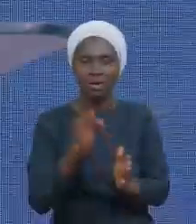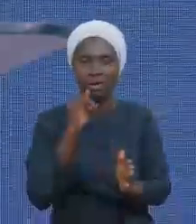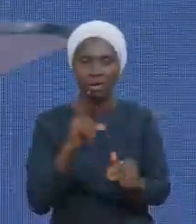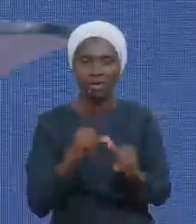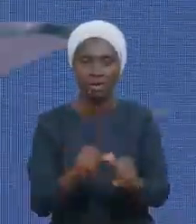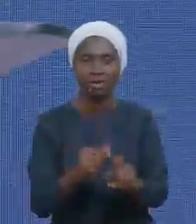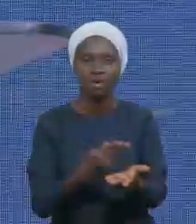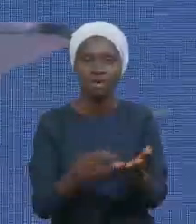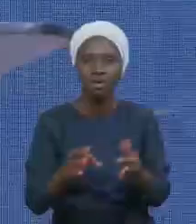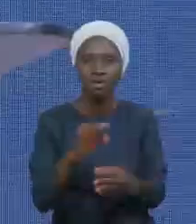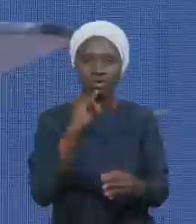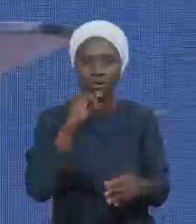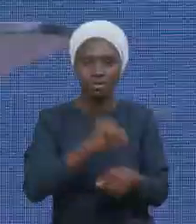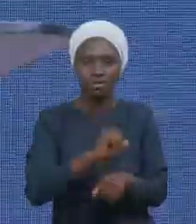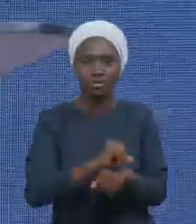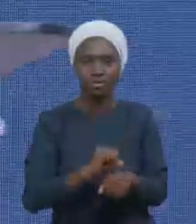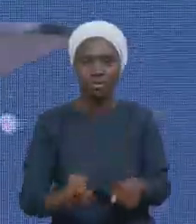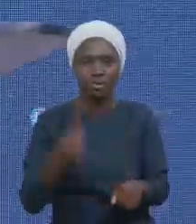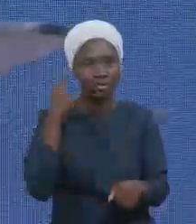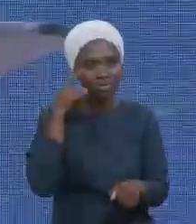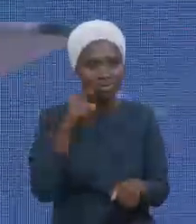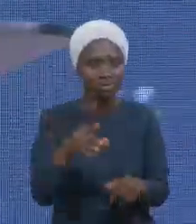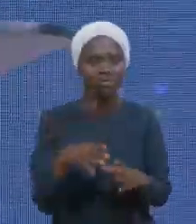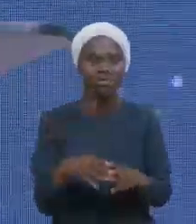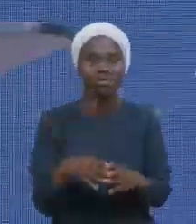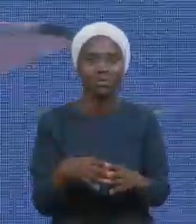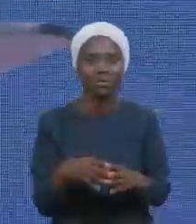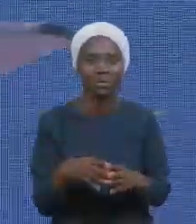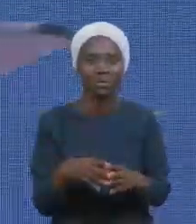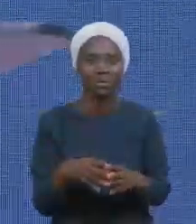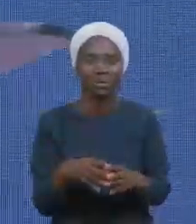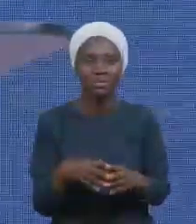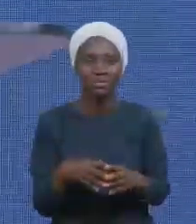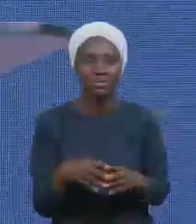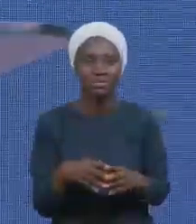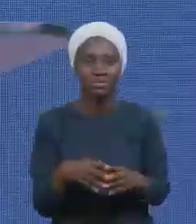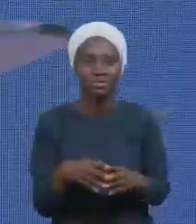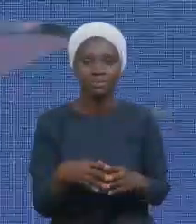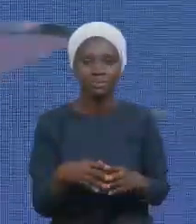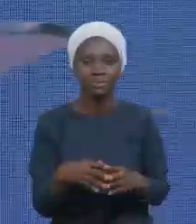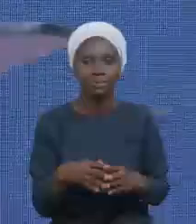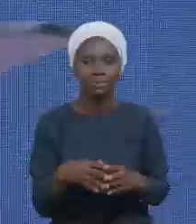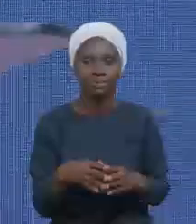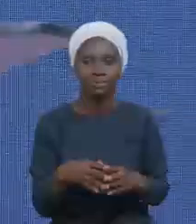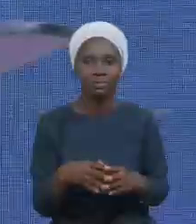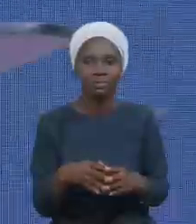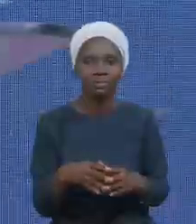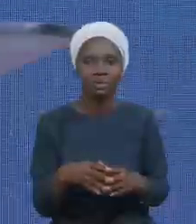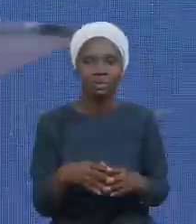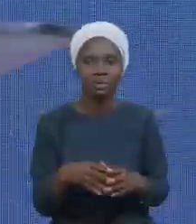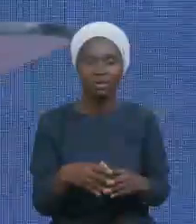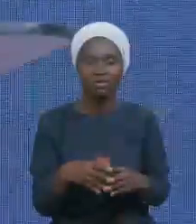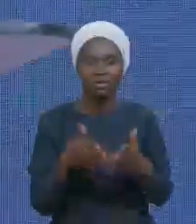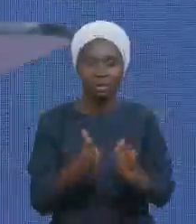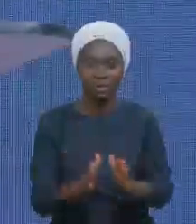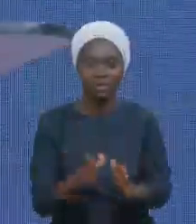is working on you. So quickly, call the counselors around you and say you are ready to give your life to